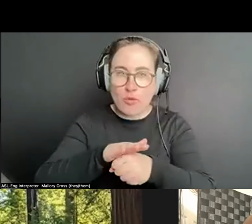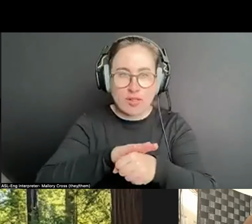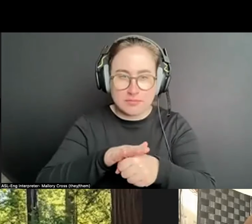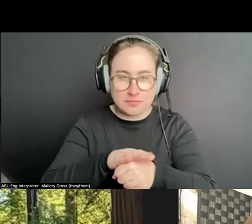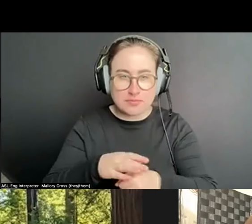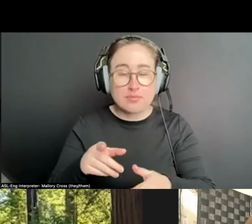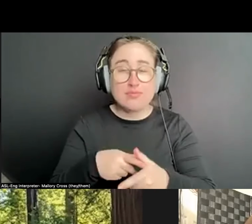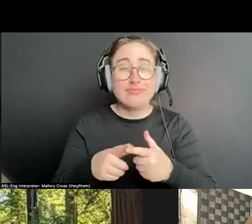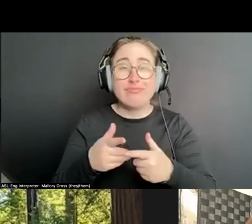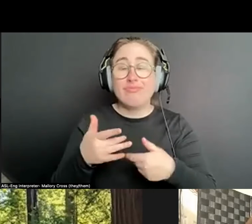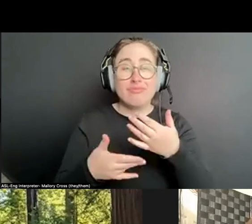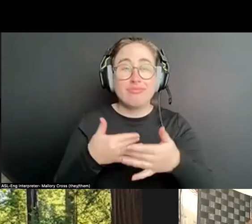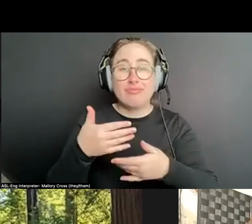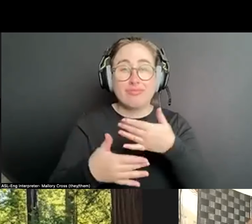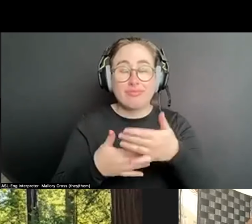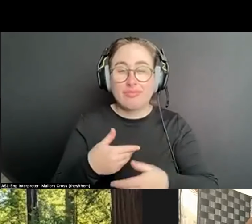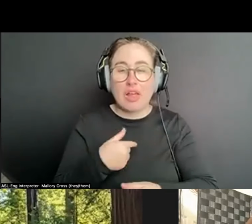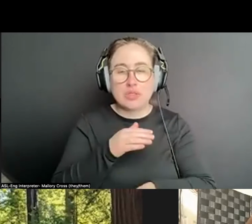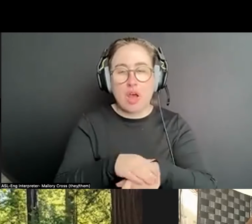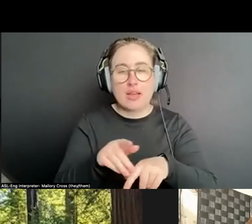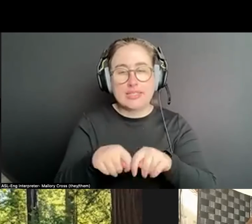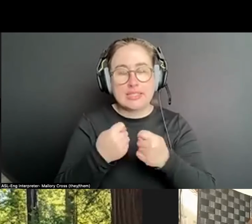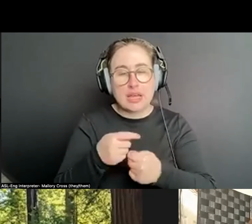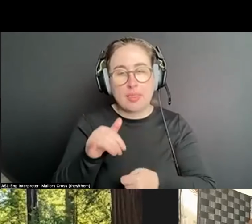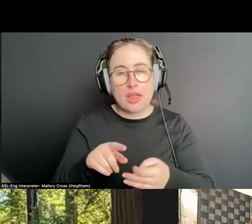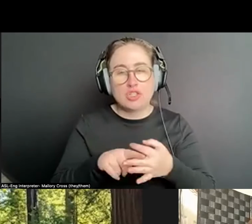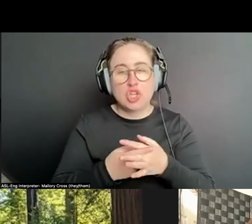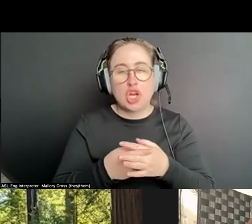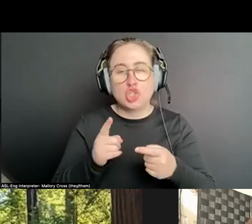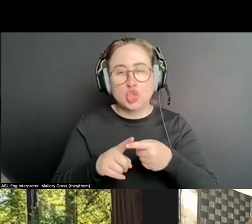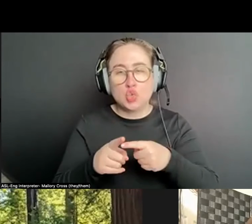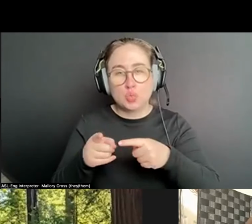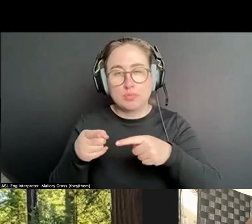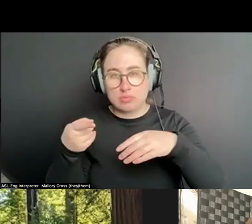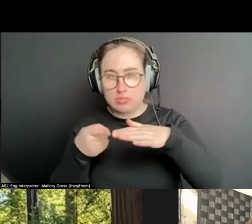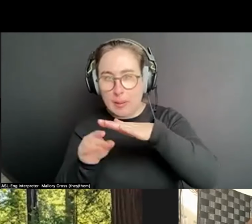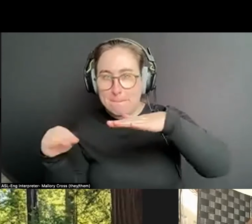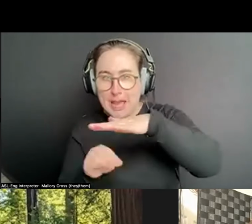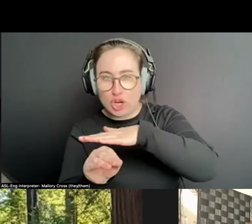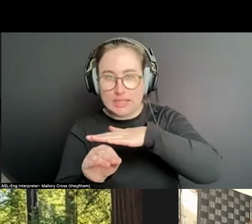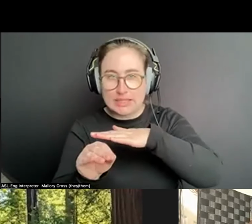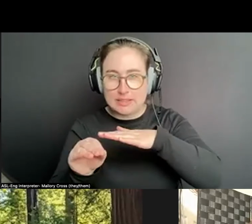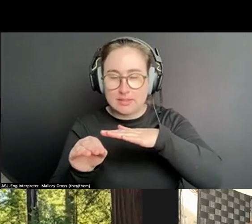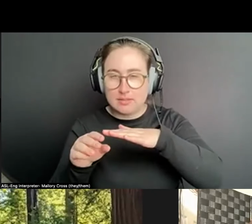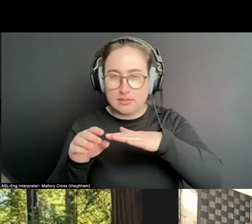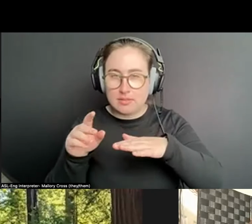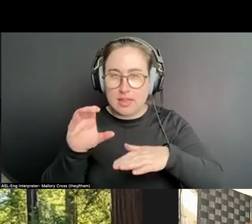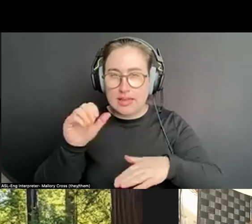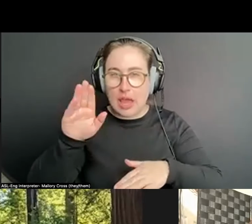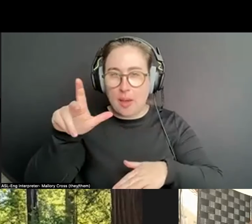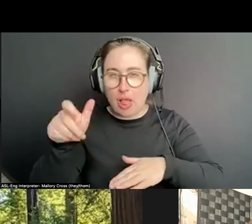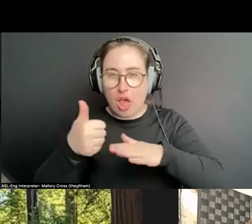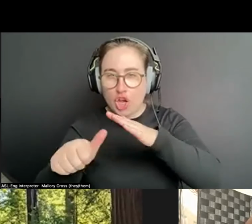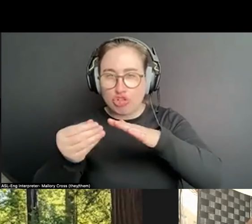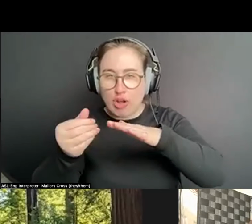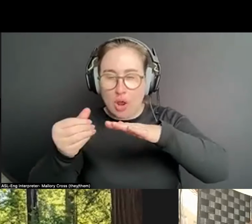Then after a while, I was on the team that started burying the cable underground. And my team was responsible for